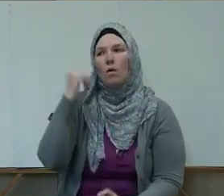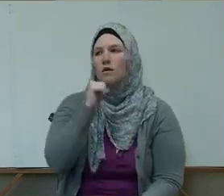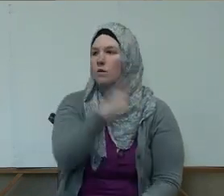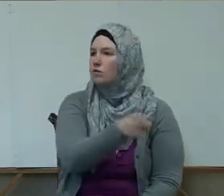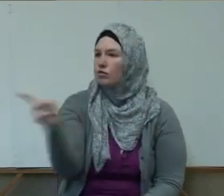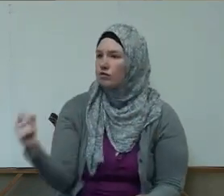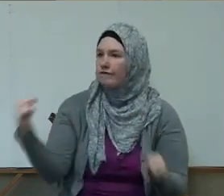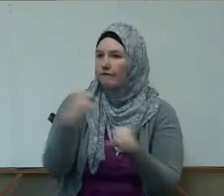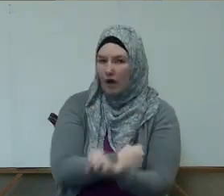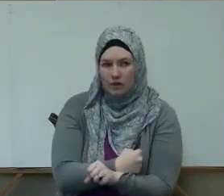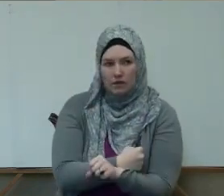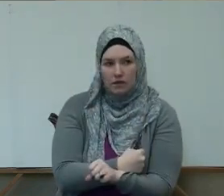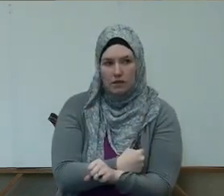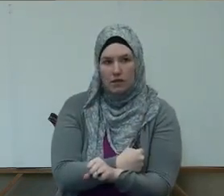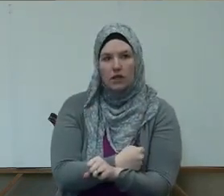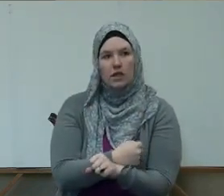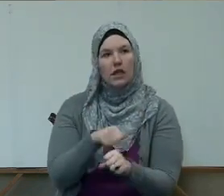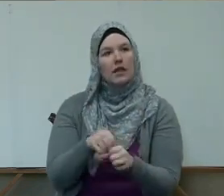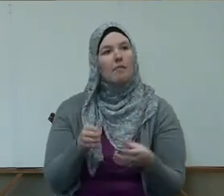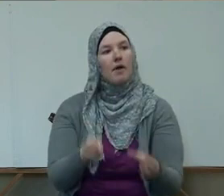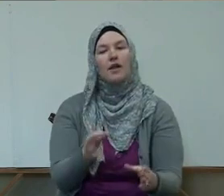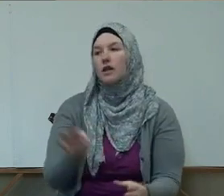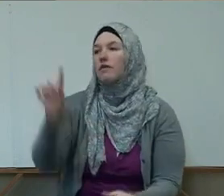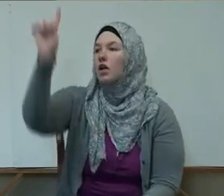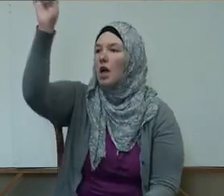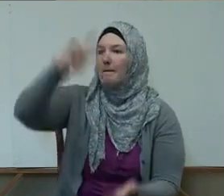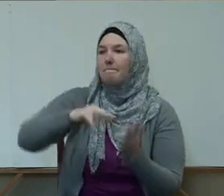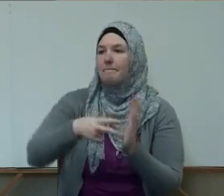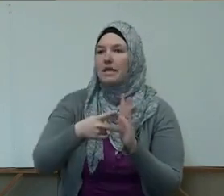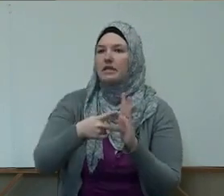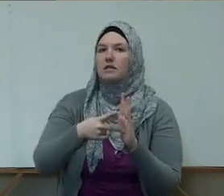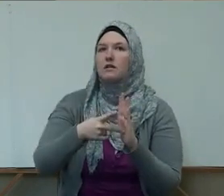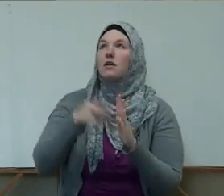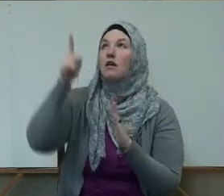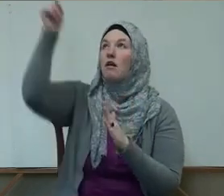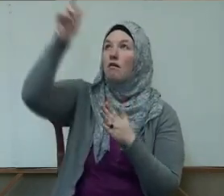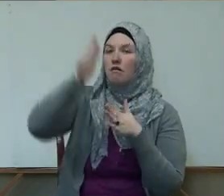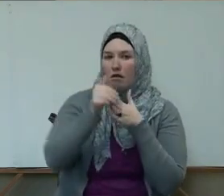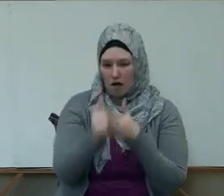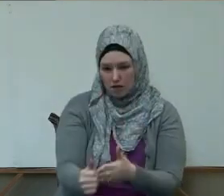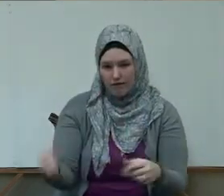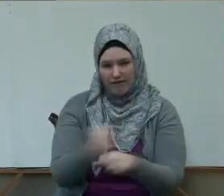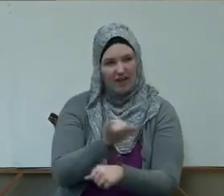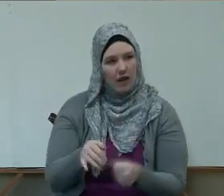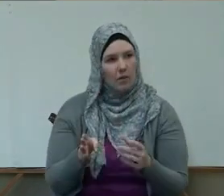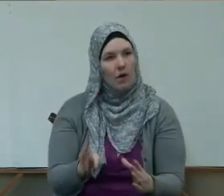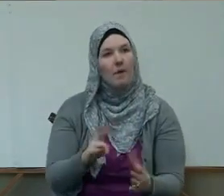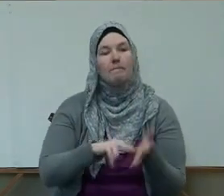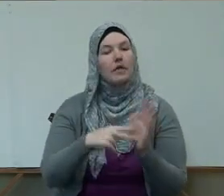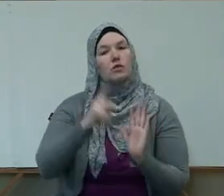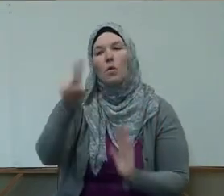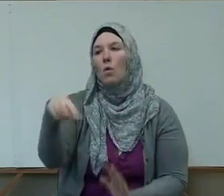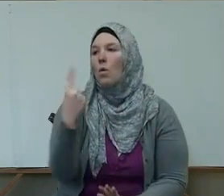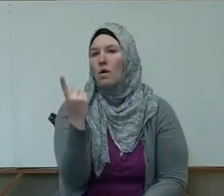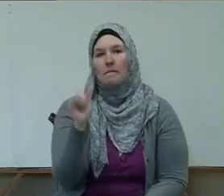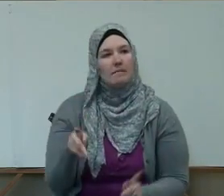fight in the path of Allah, which means according to the guidance of Allah, which means only by